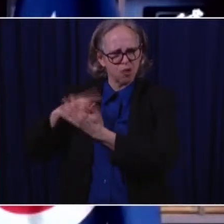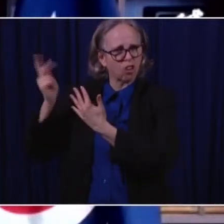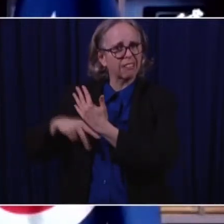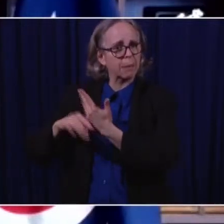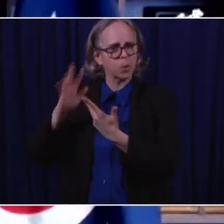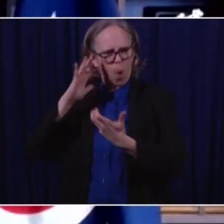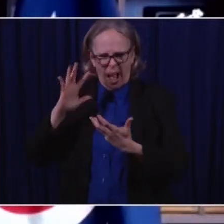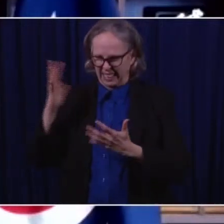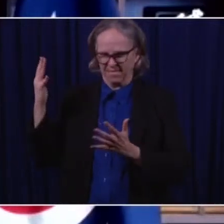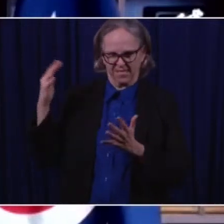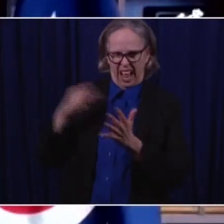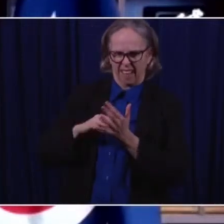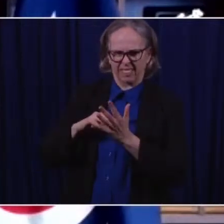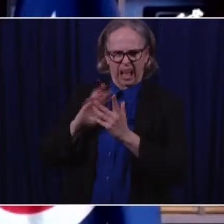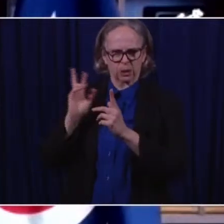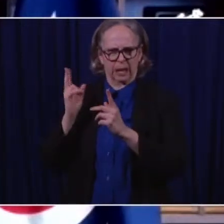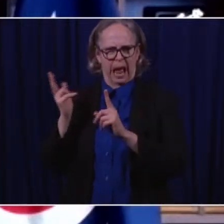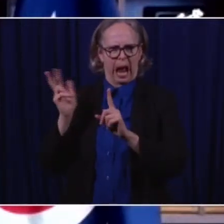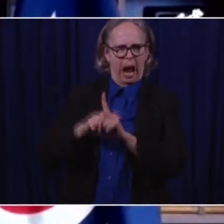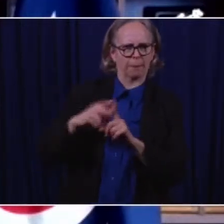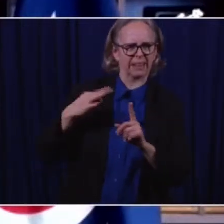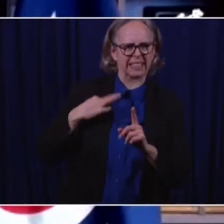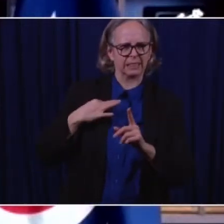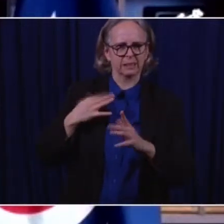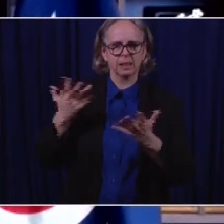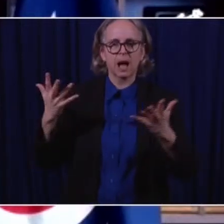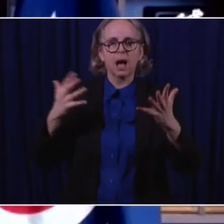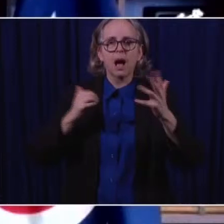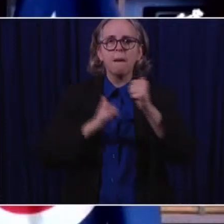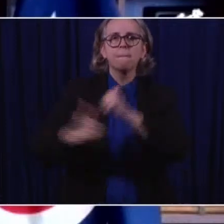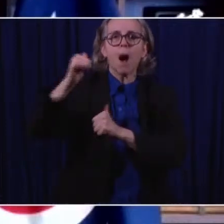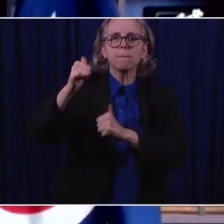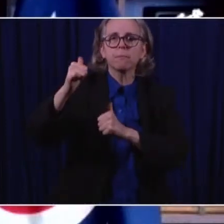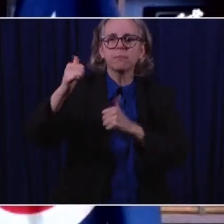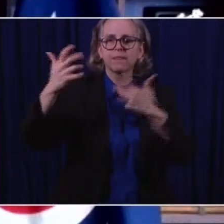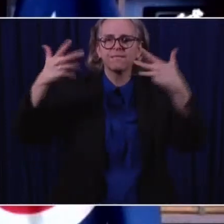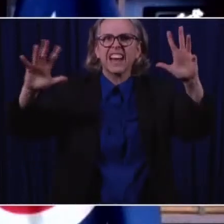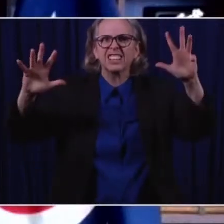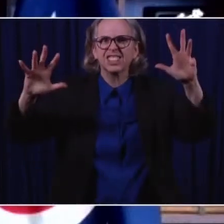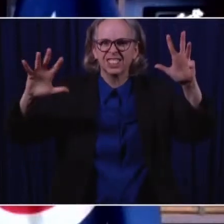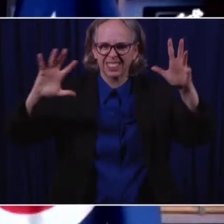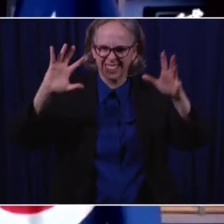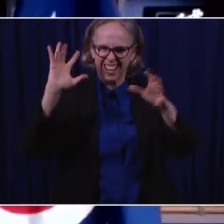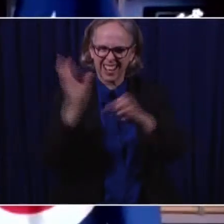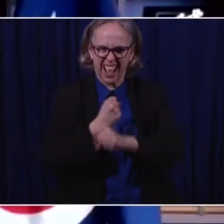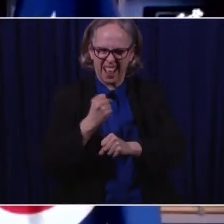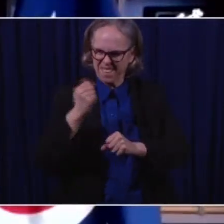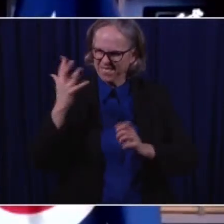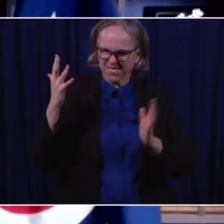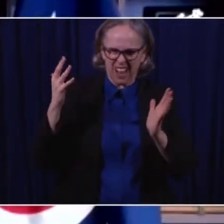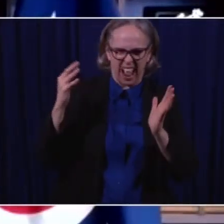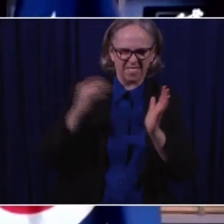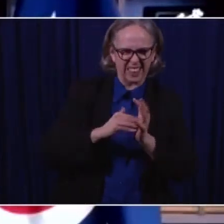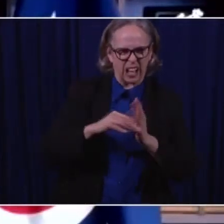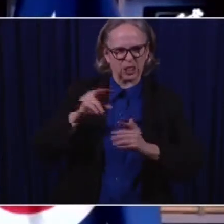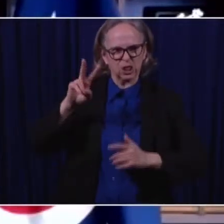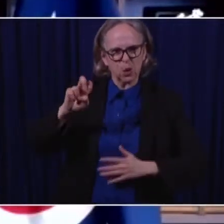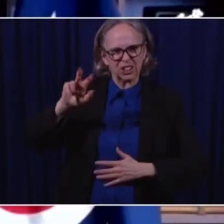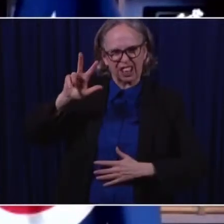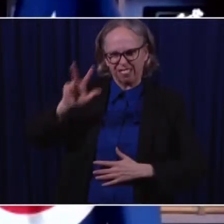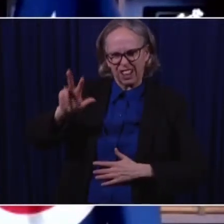them. This is a big benchmark for Ohio. To put the number precisely, it's 5,236 graduates.